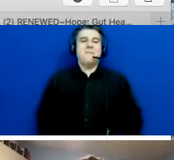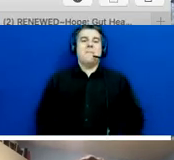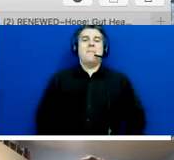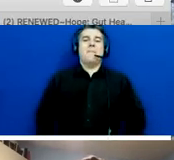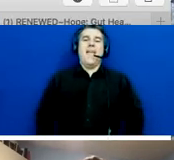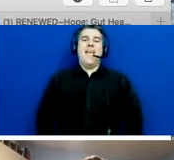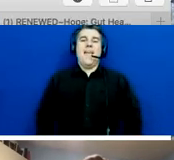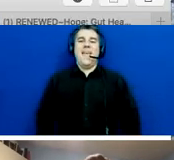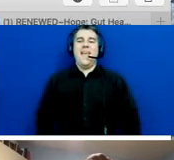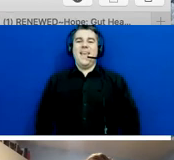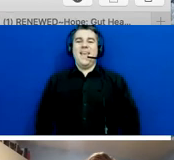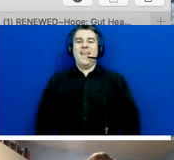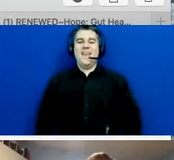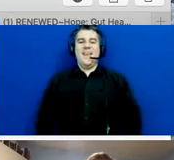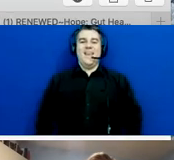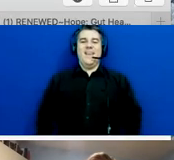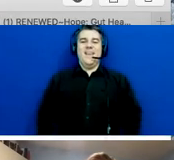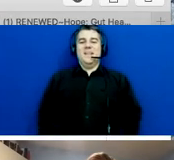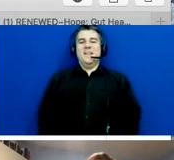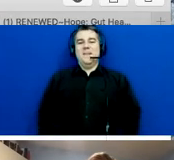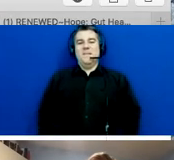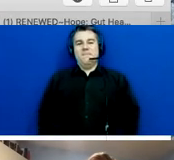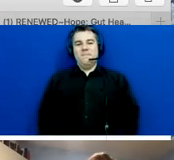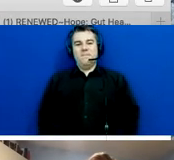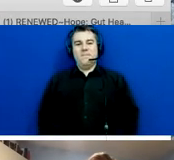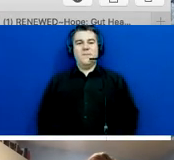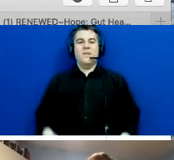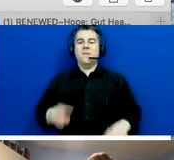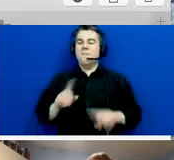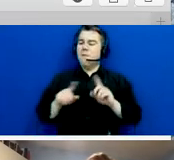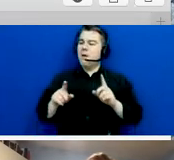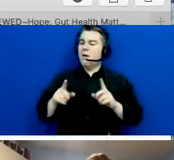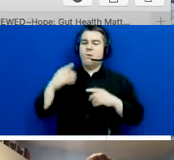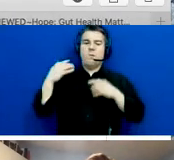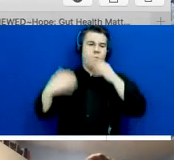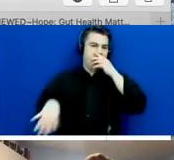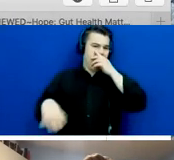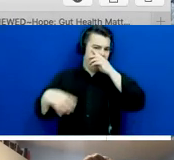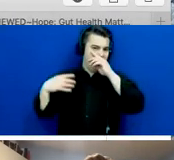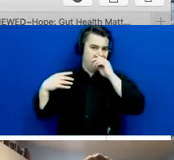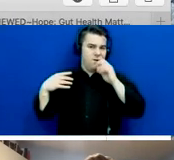to do at home. But what a purpose